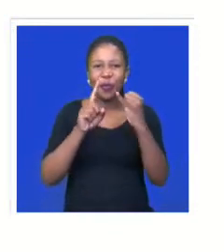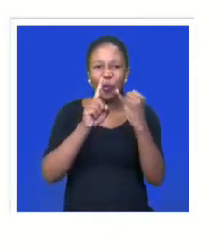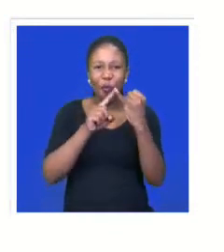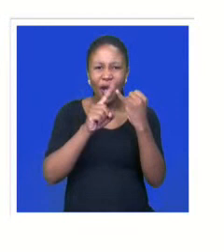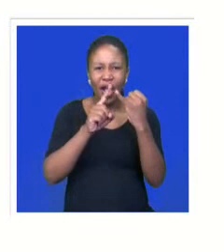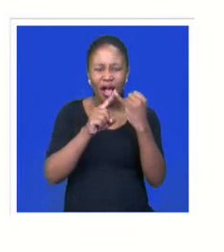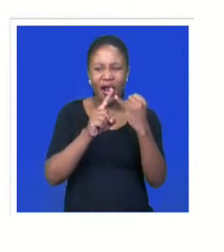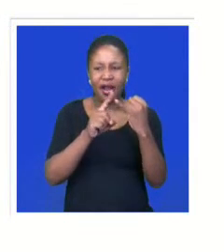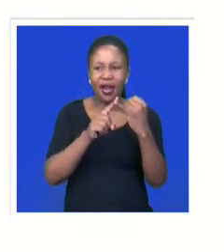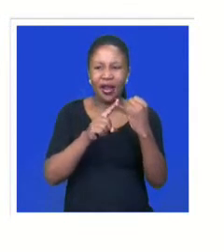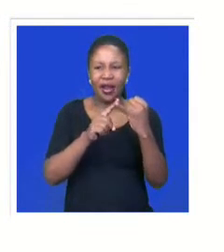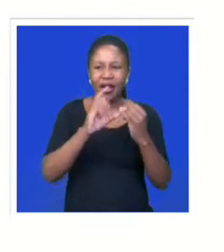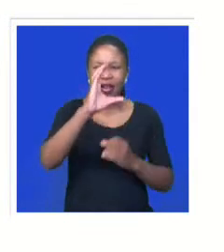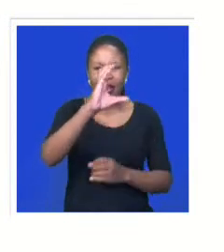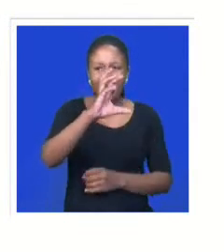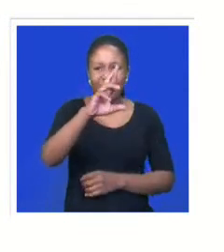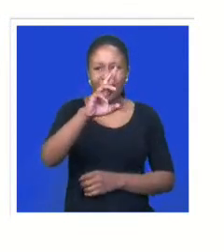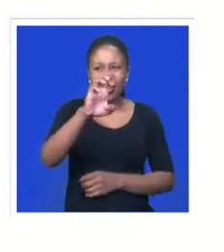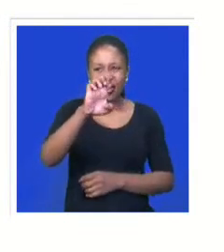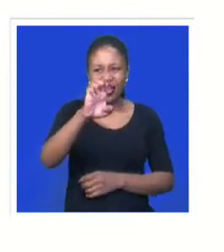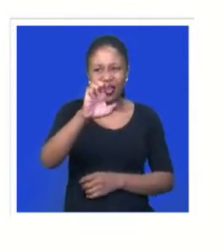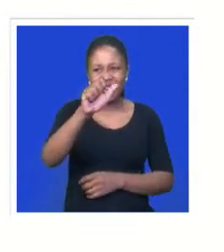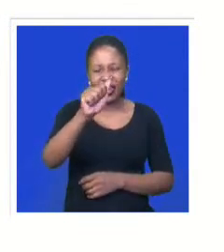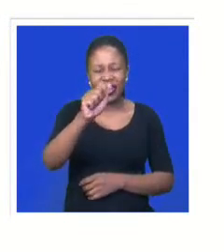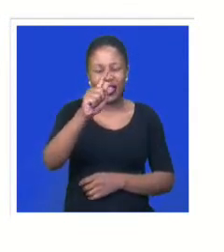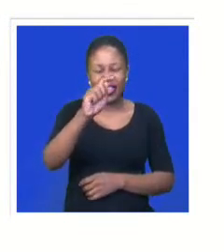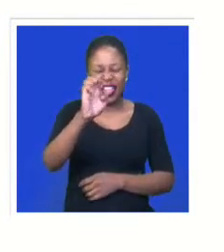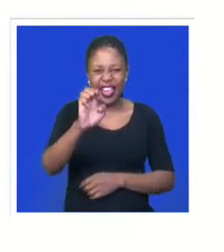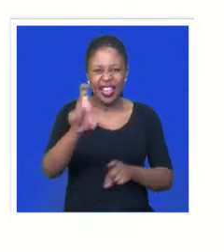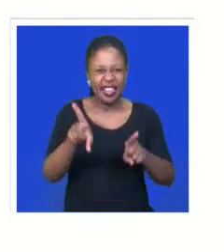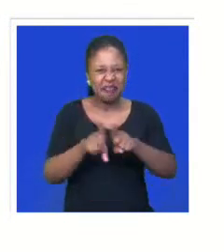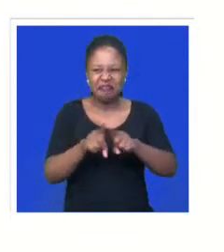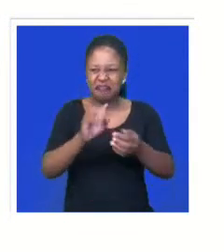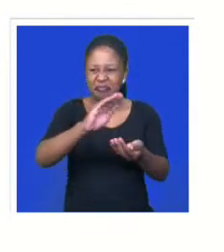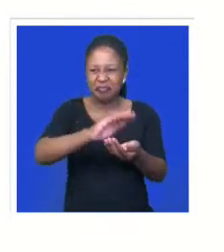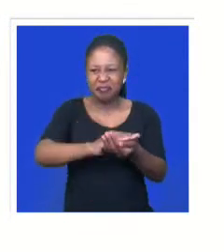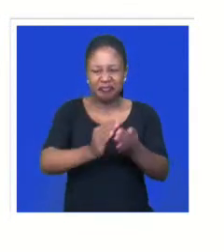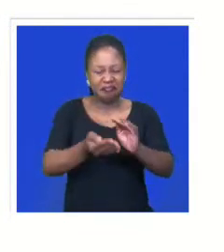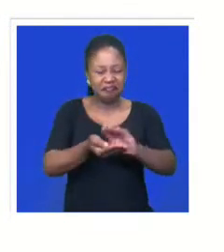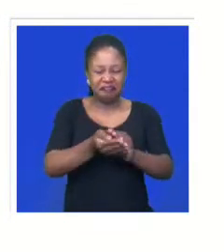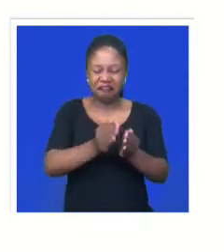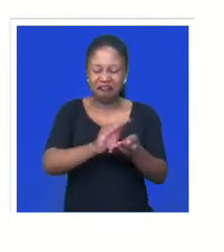to create? To create is to cause something